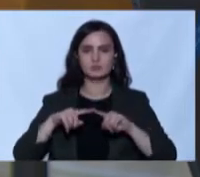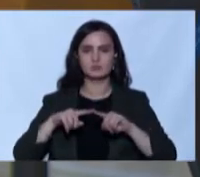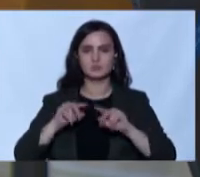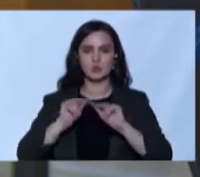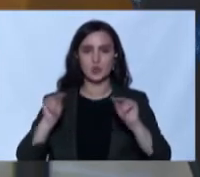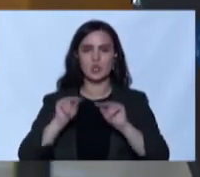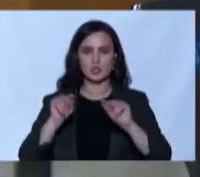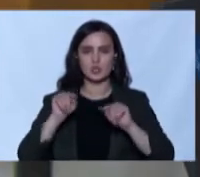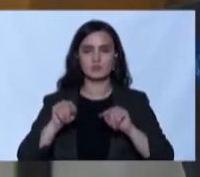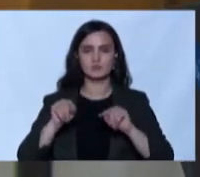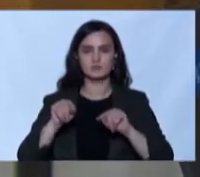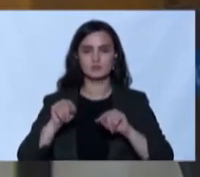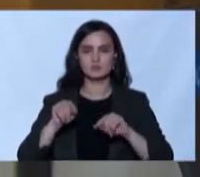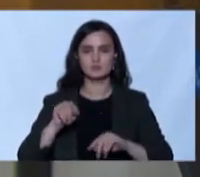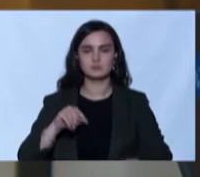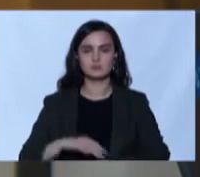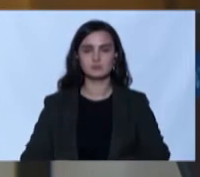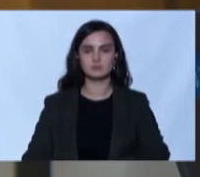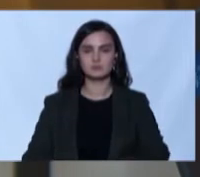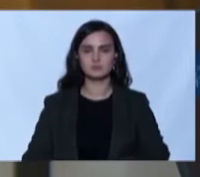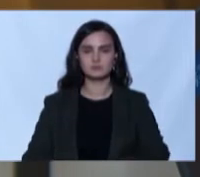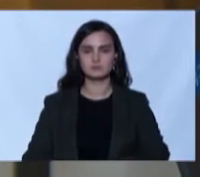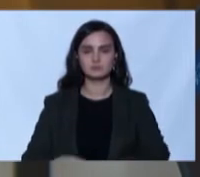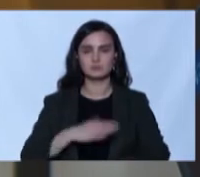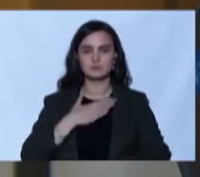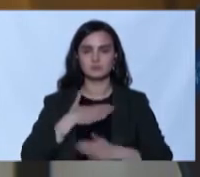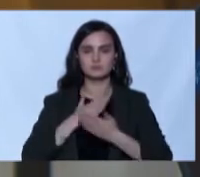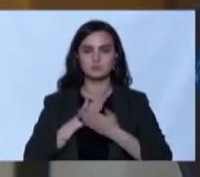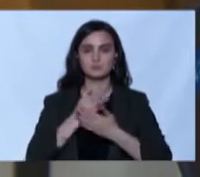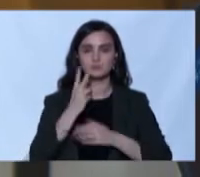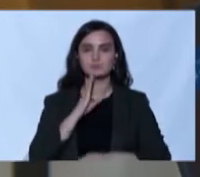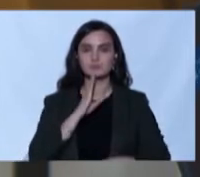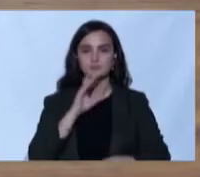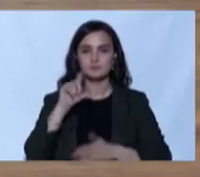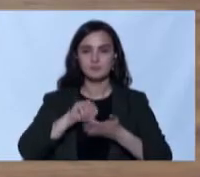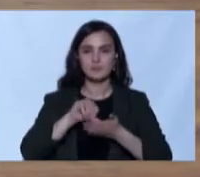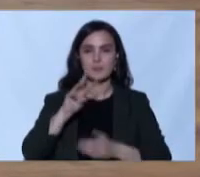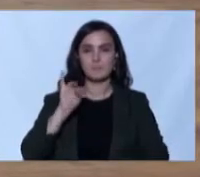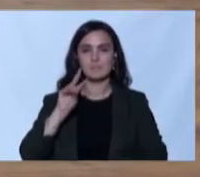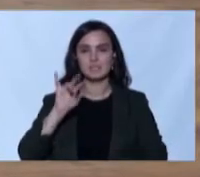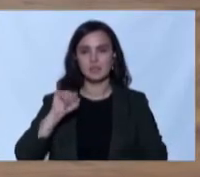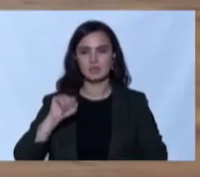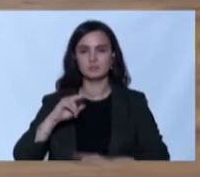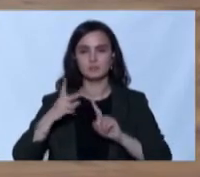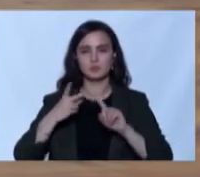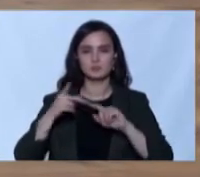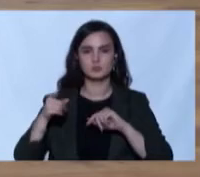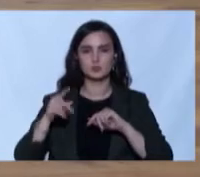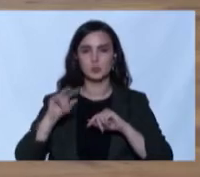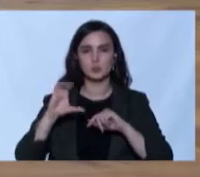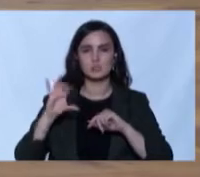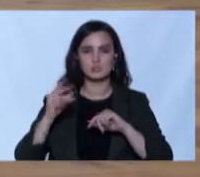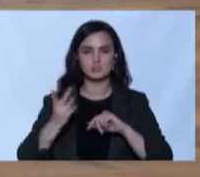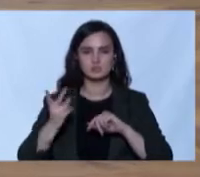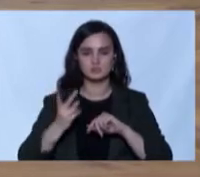choreographed in a sense. And Mina, we have two female characters, Mina and Lucy.